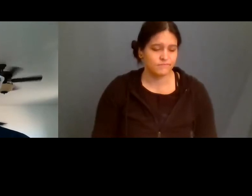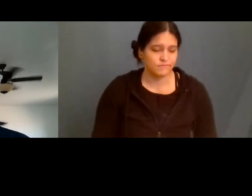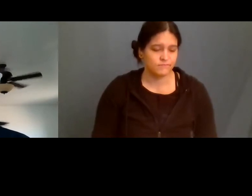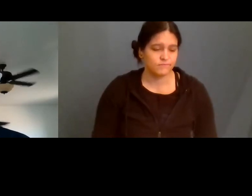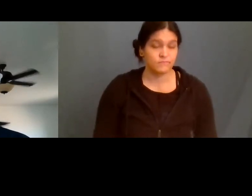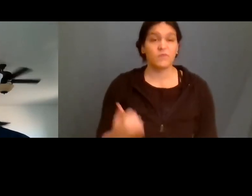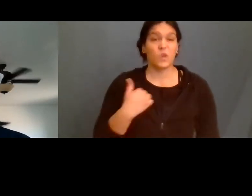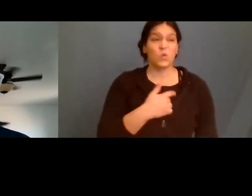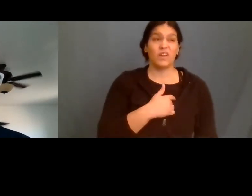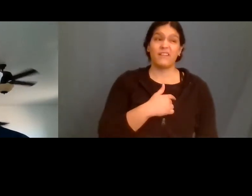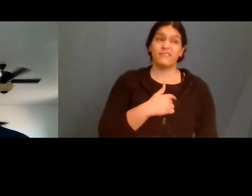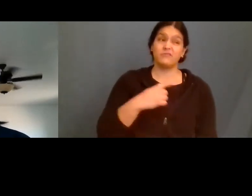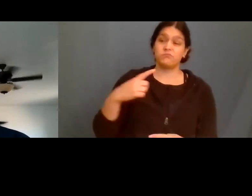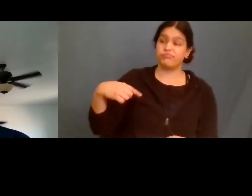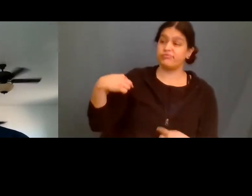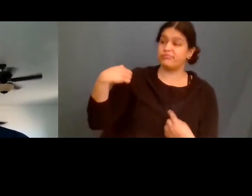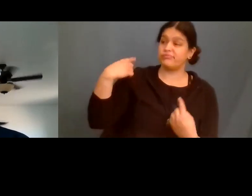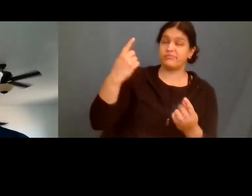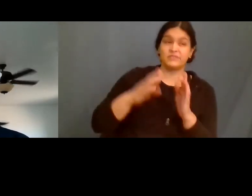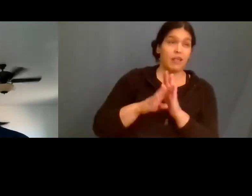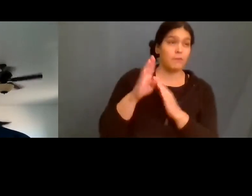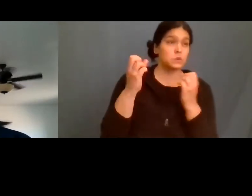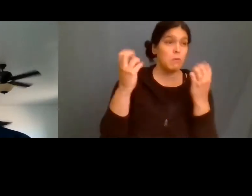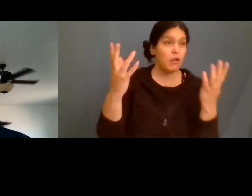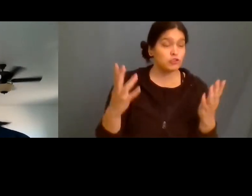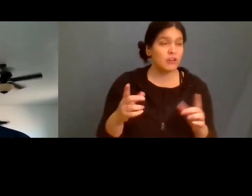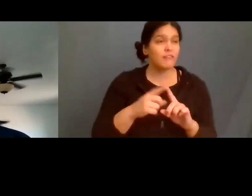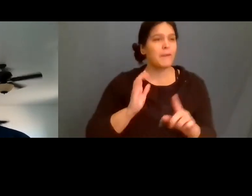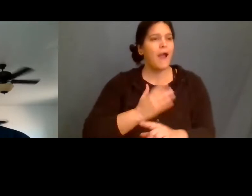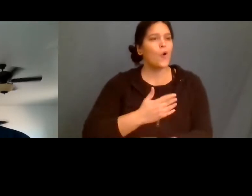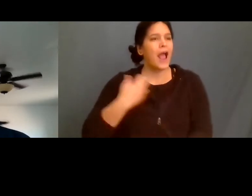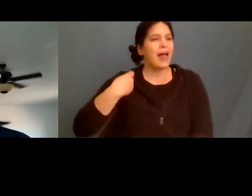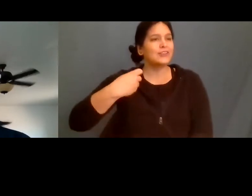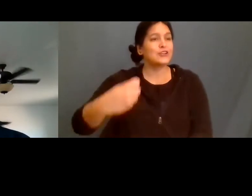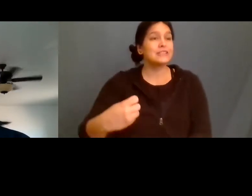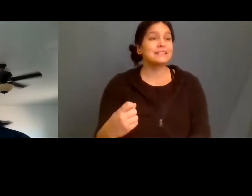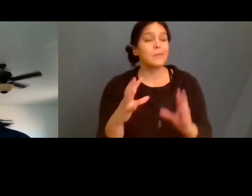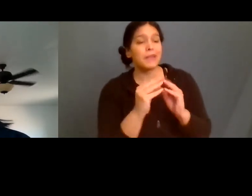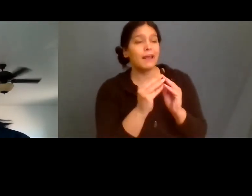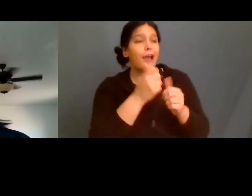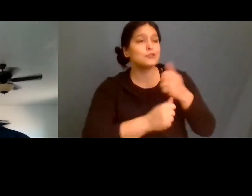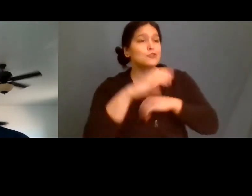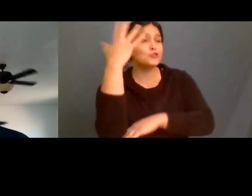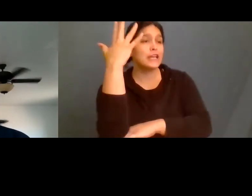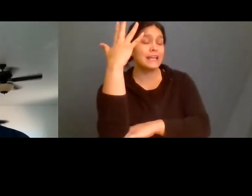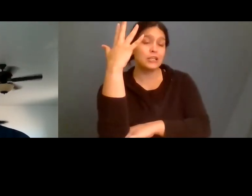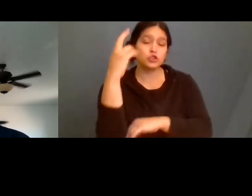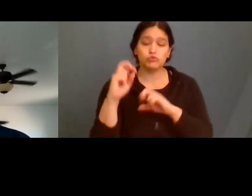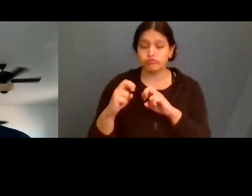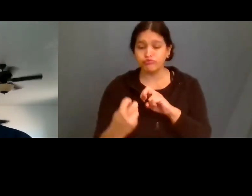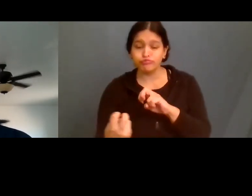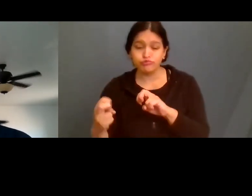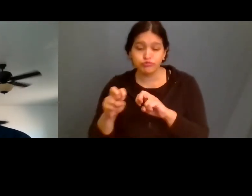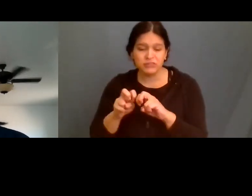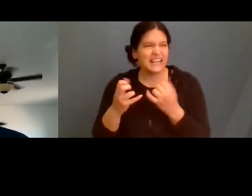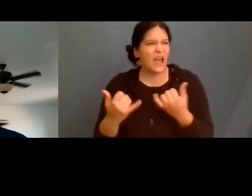We've come a long ways from our elders meeting under the trees at the local chapter meetings. Now we have facilities.